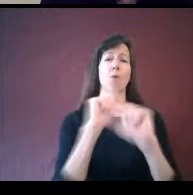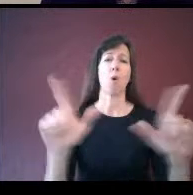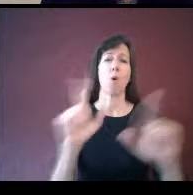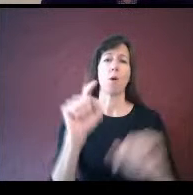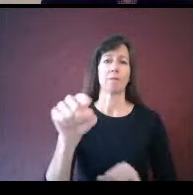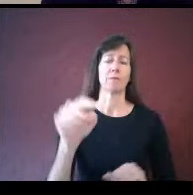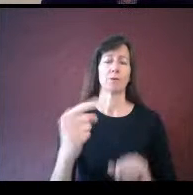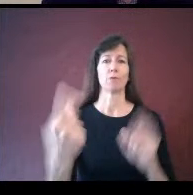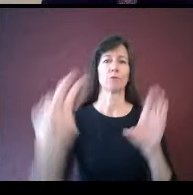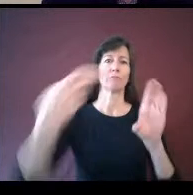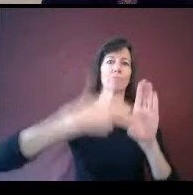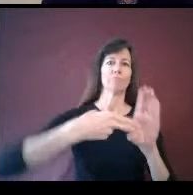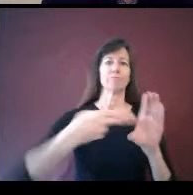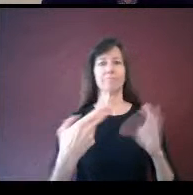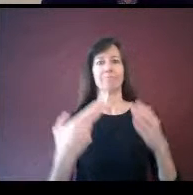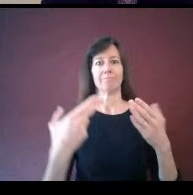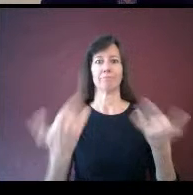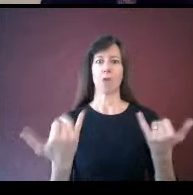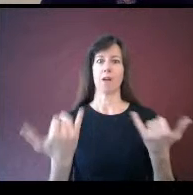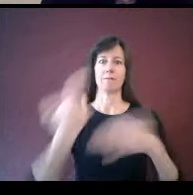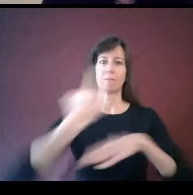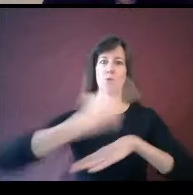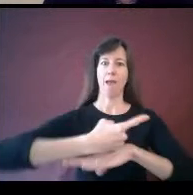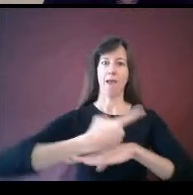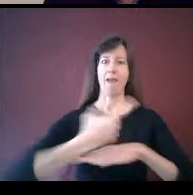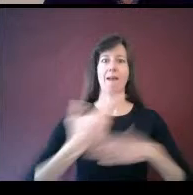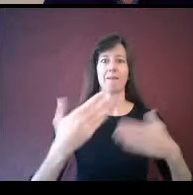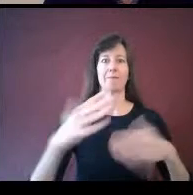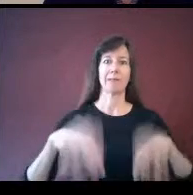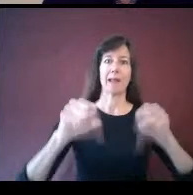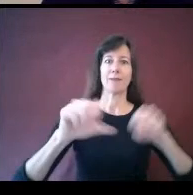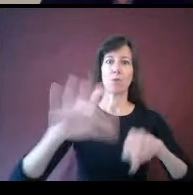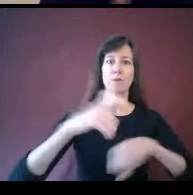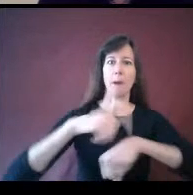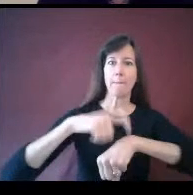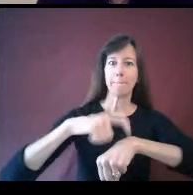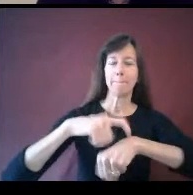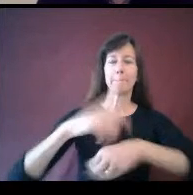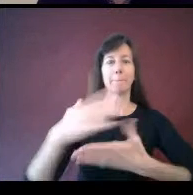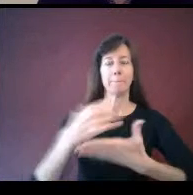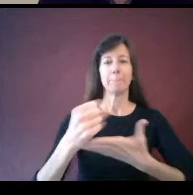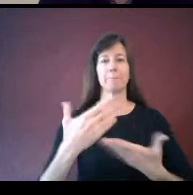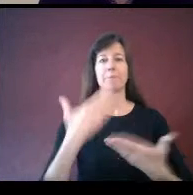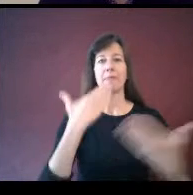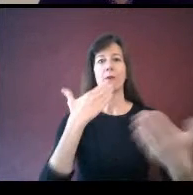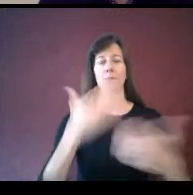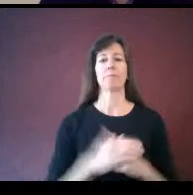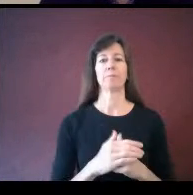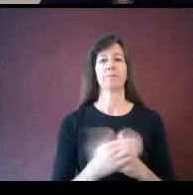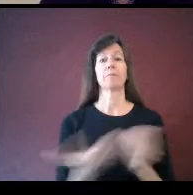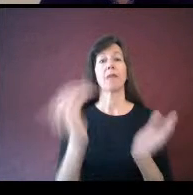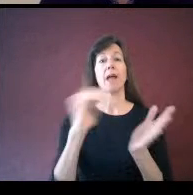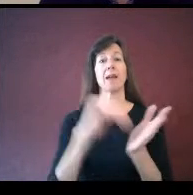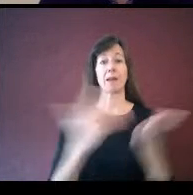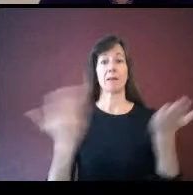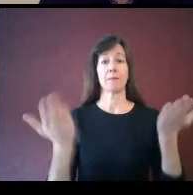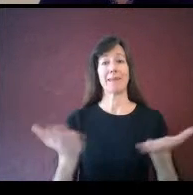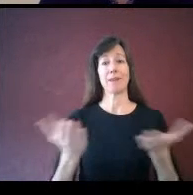of your time to join us today. Once again, I'm coming to you live here from home in